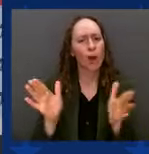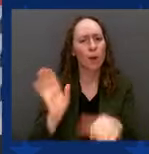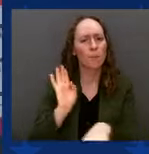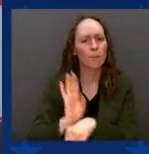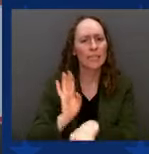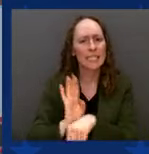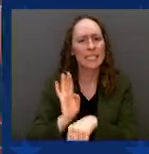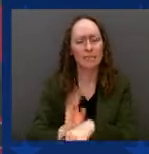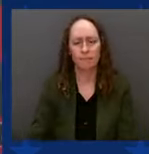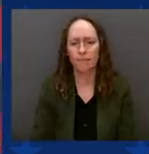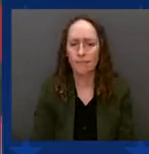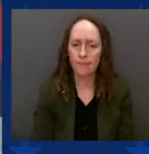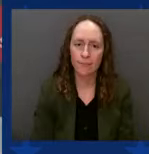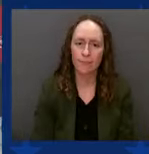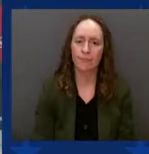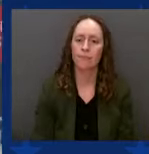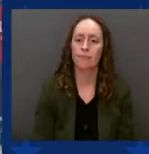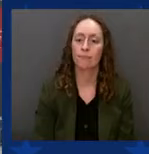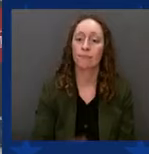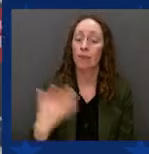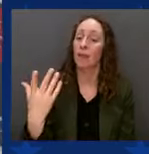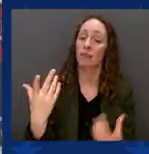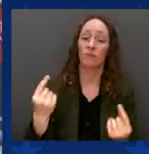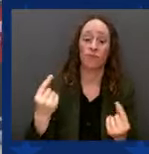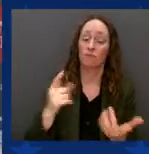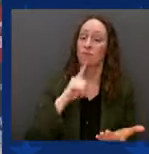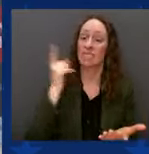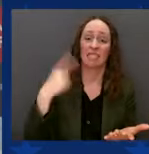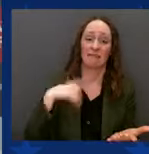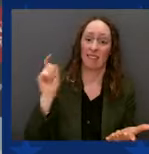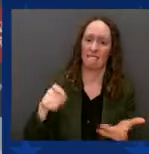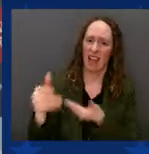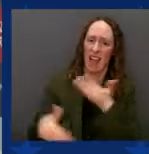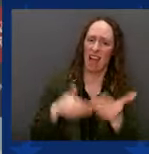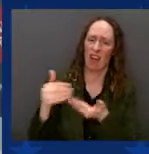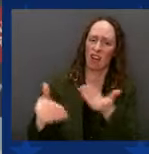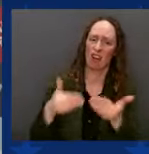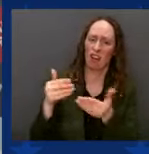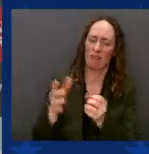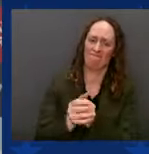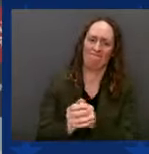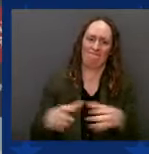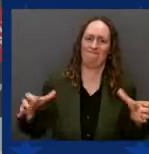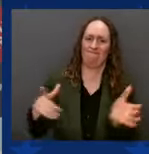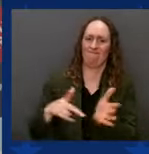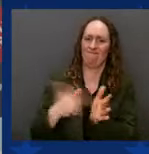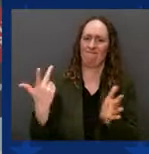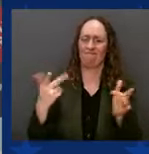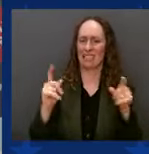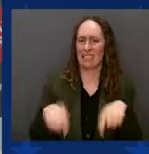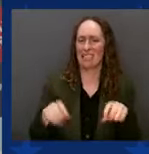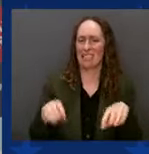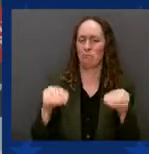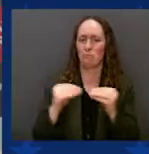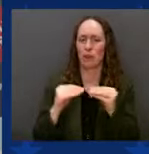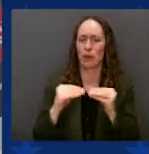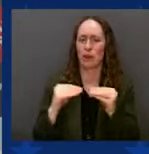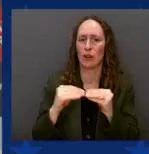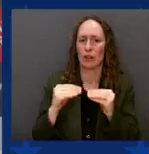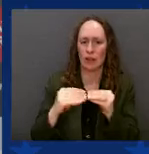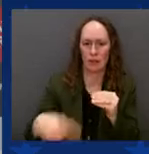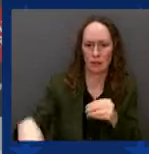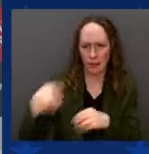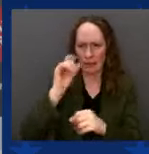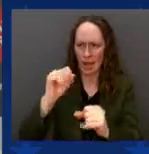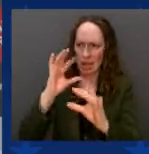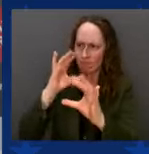of limitations. We have more time to go after these guys. Crack down on identity fraud and criminal syndicates who stole billions of dollars from the American